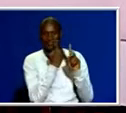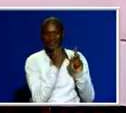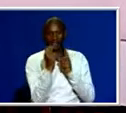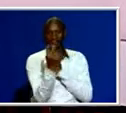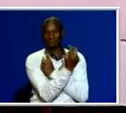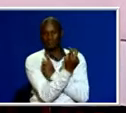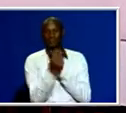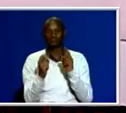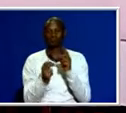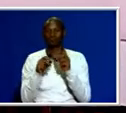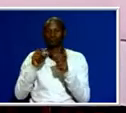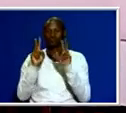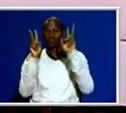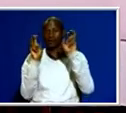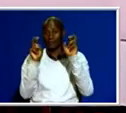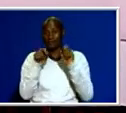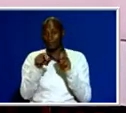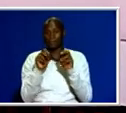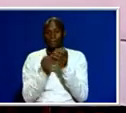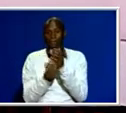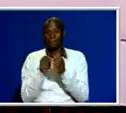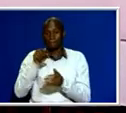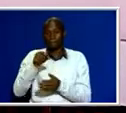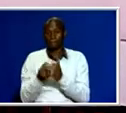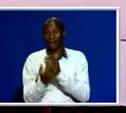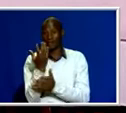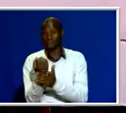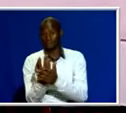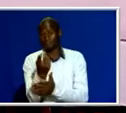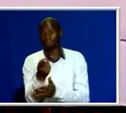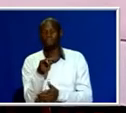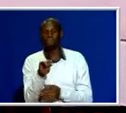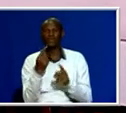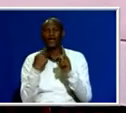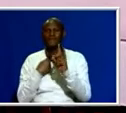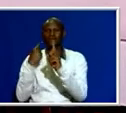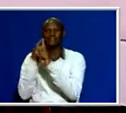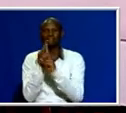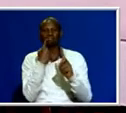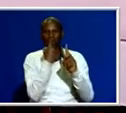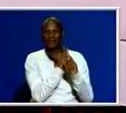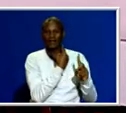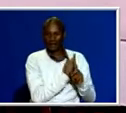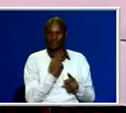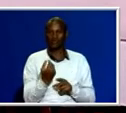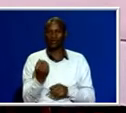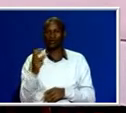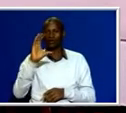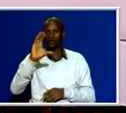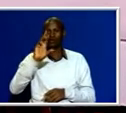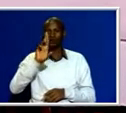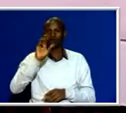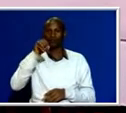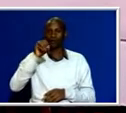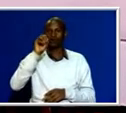topic plants. In class 4, you learned about different crops